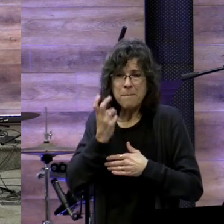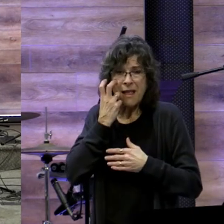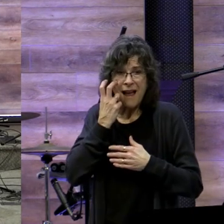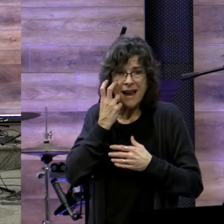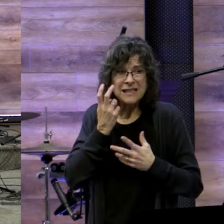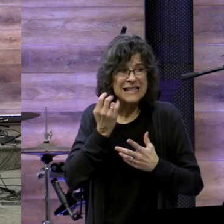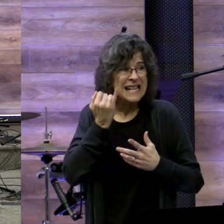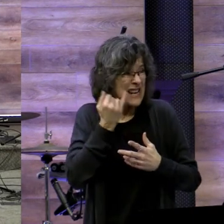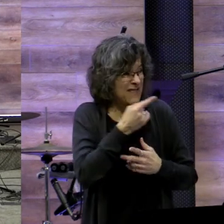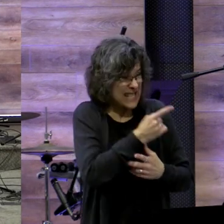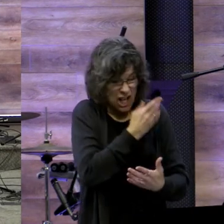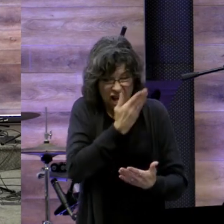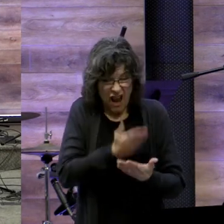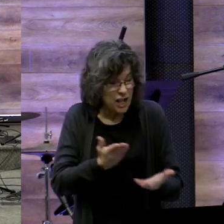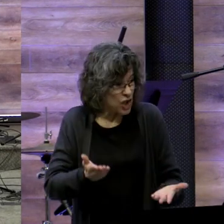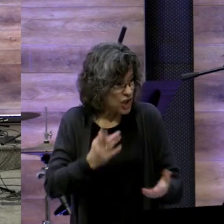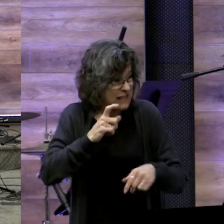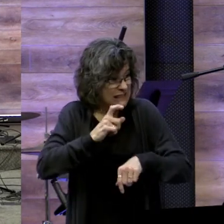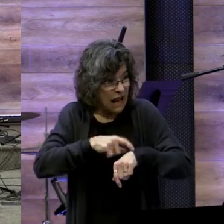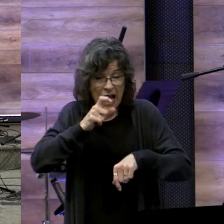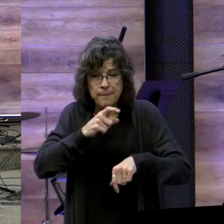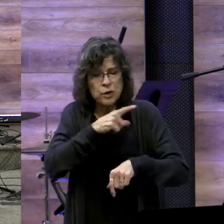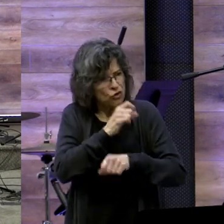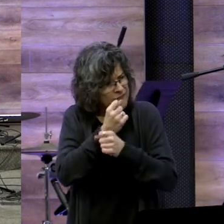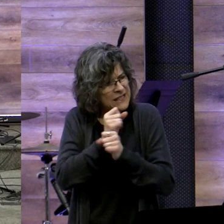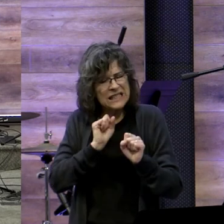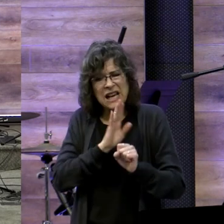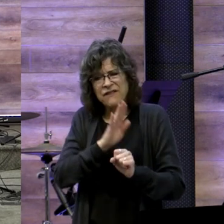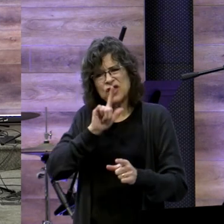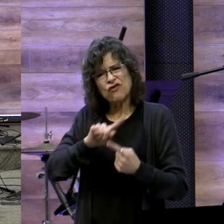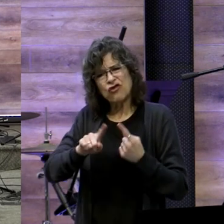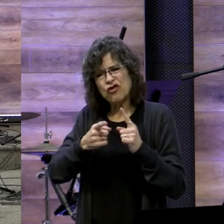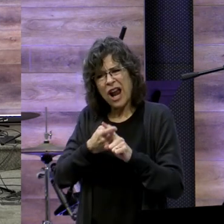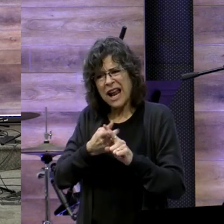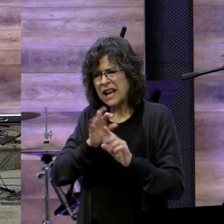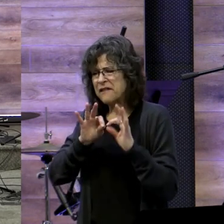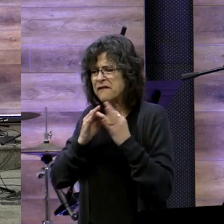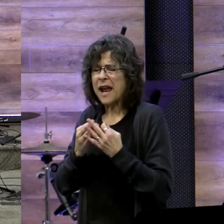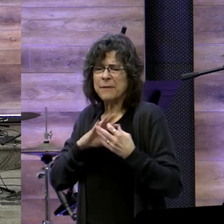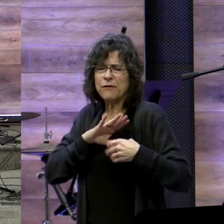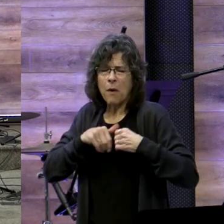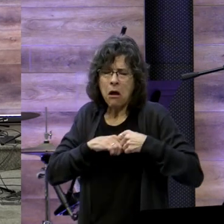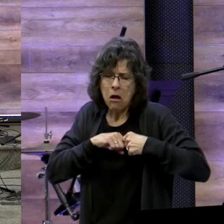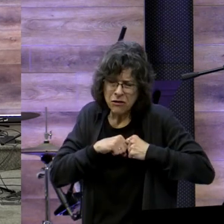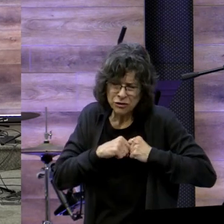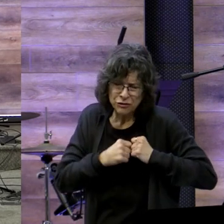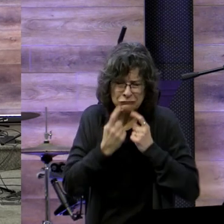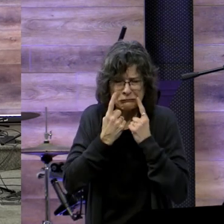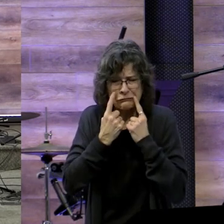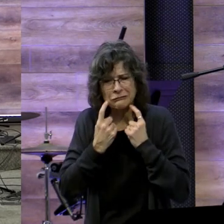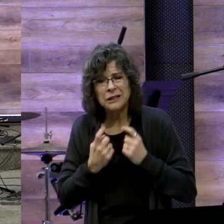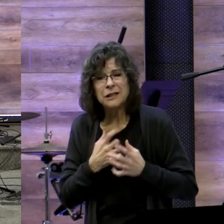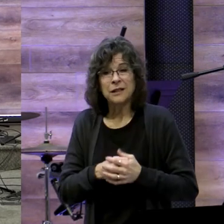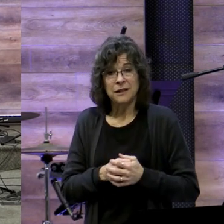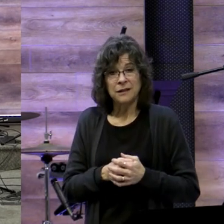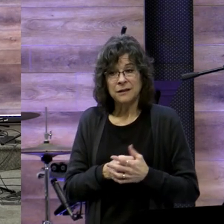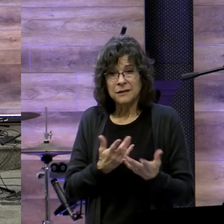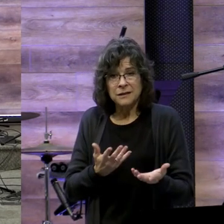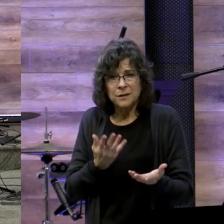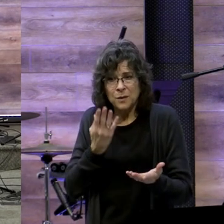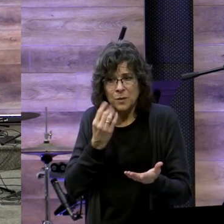in time, he could have saved his friend and his friend's family from all of this heartache, pulling him back from the brink of